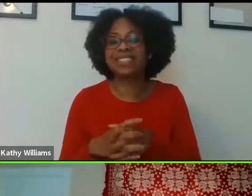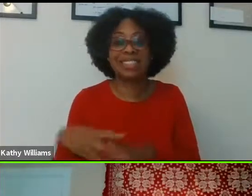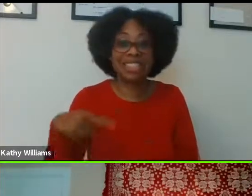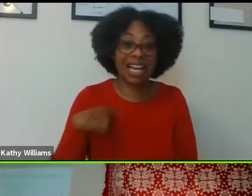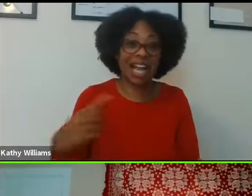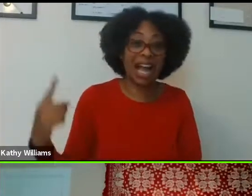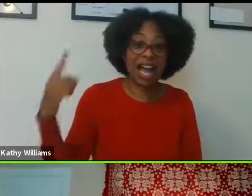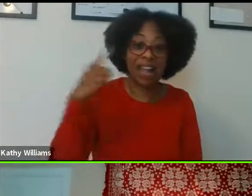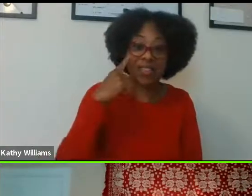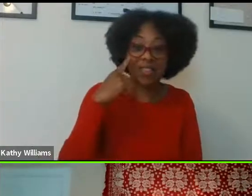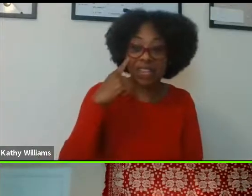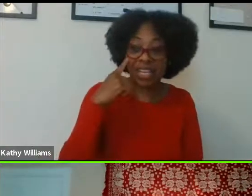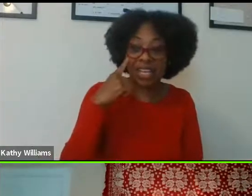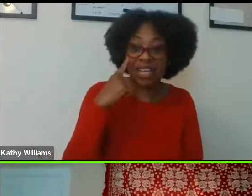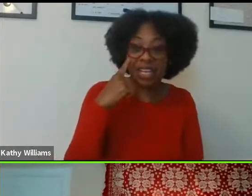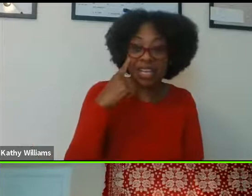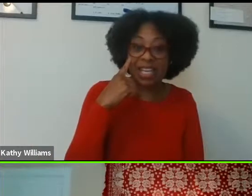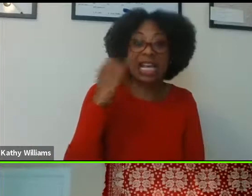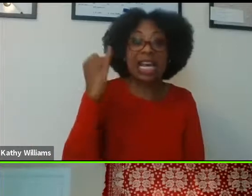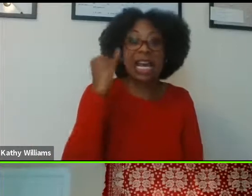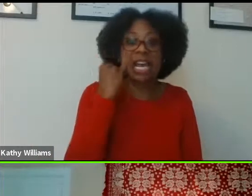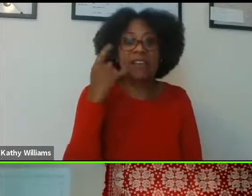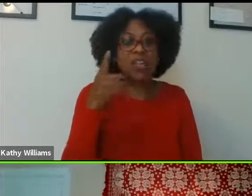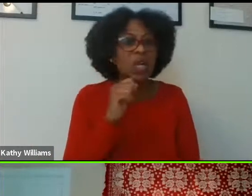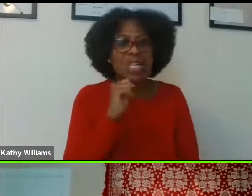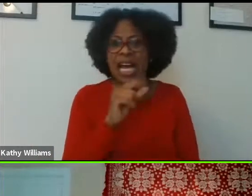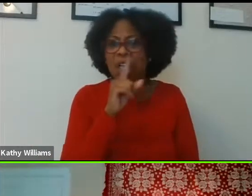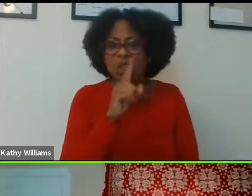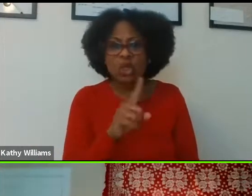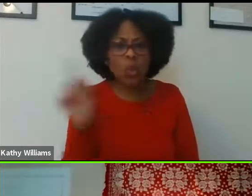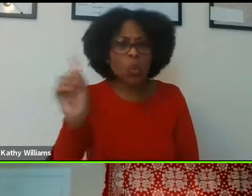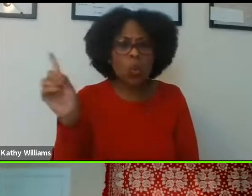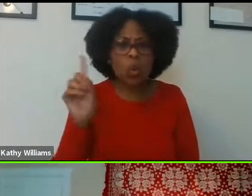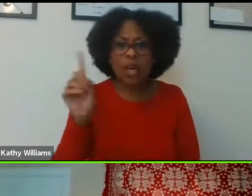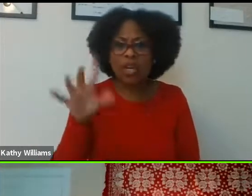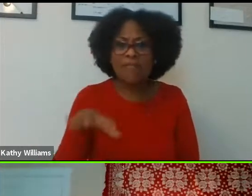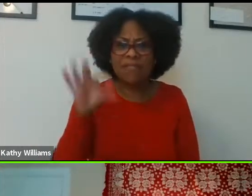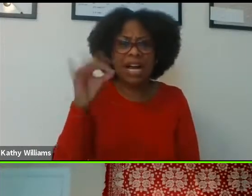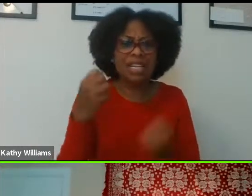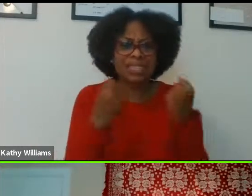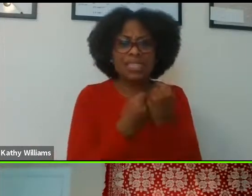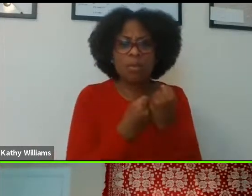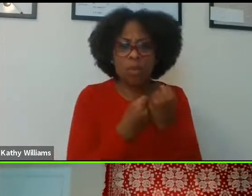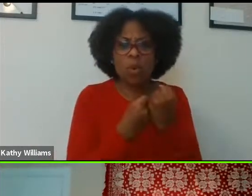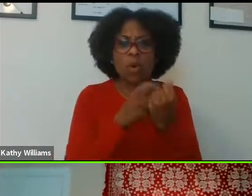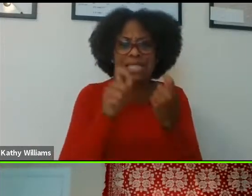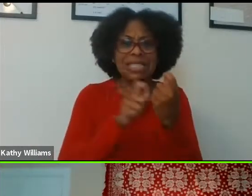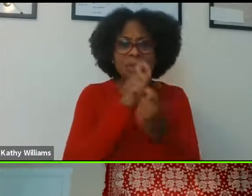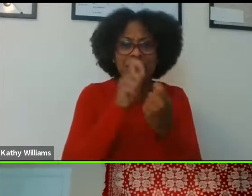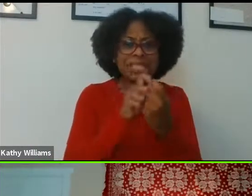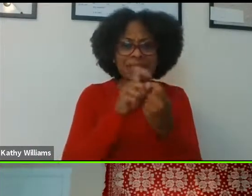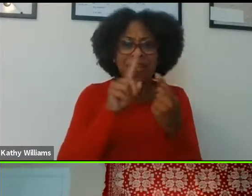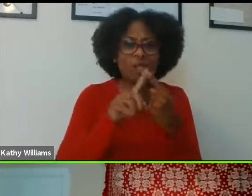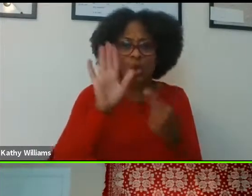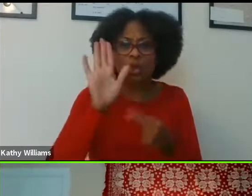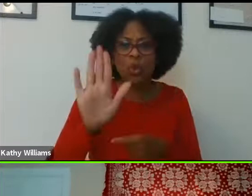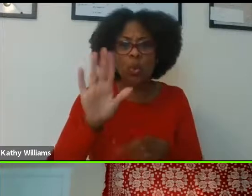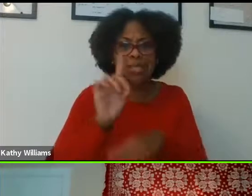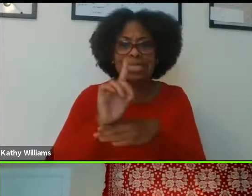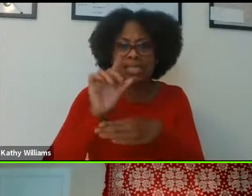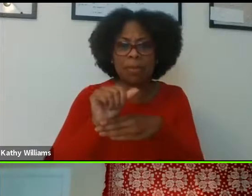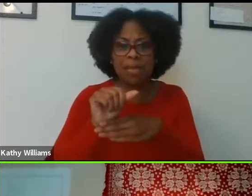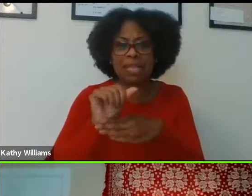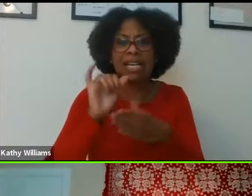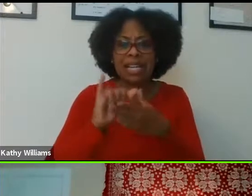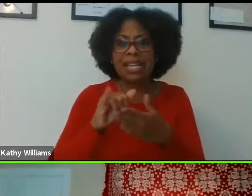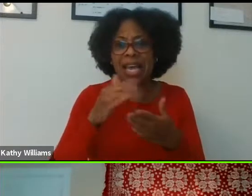that if you're unsure of where to find support that would be specific to your disability, that